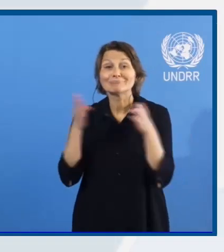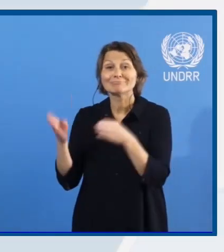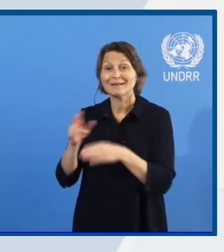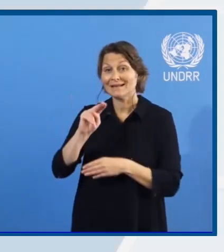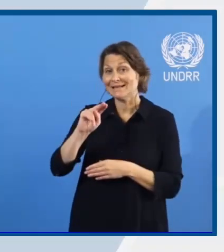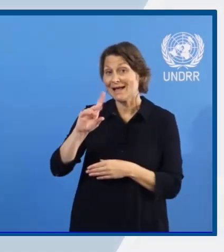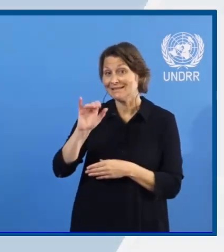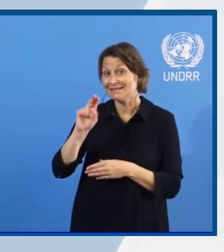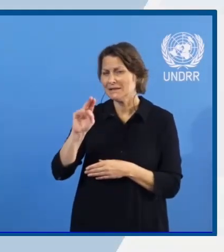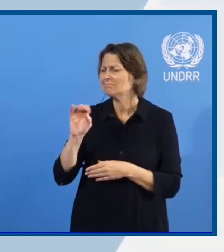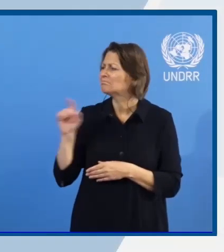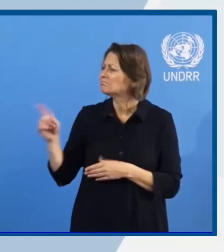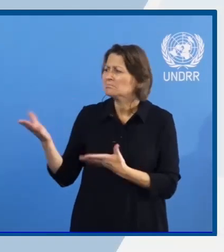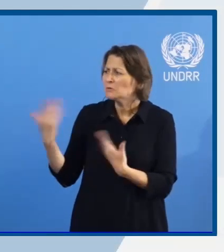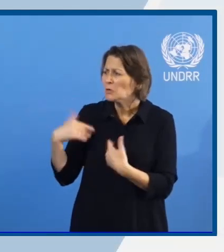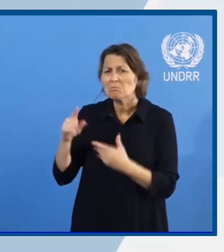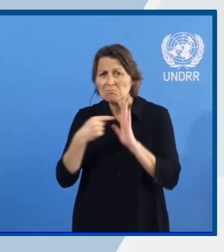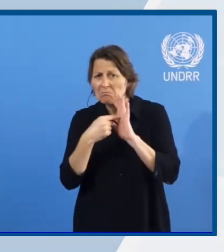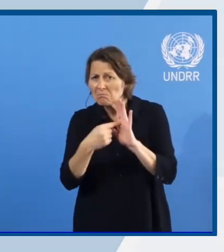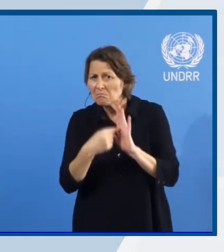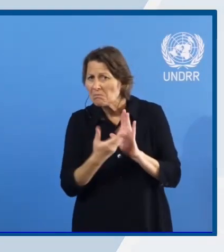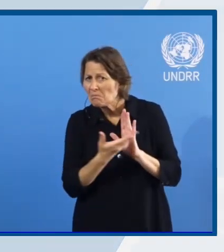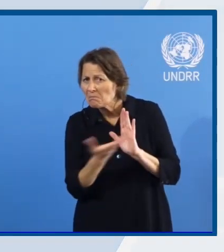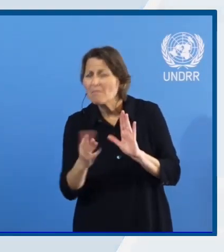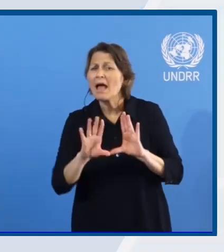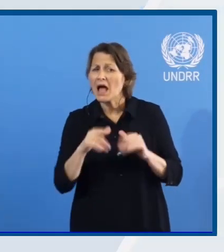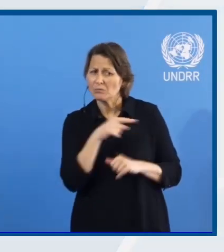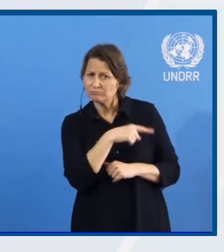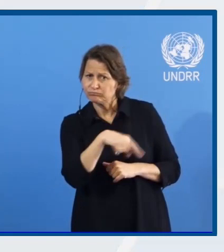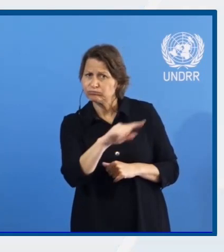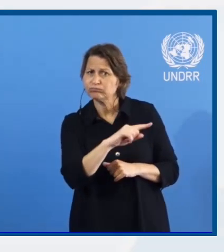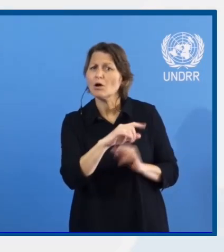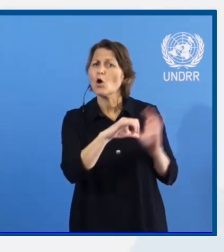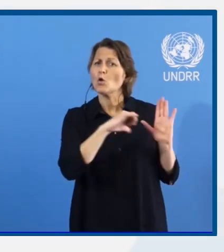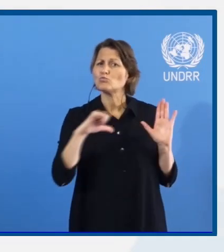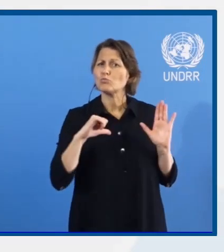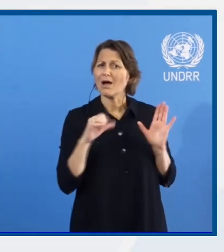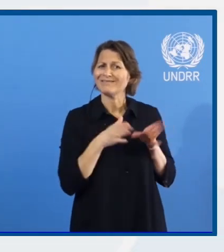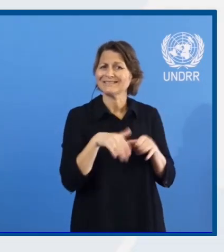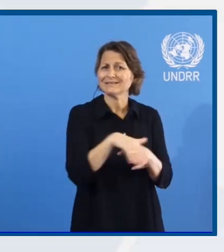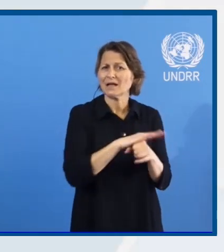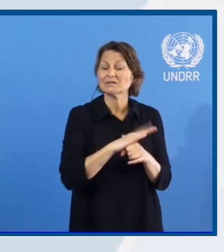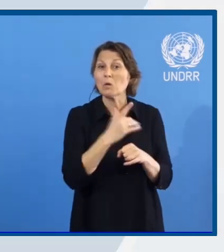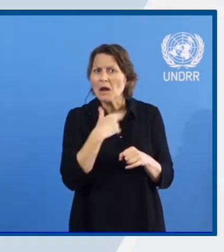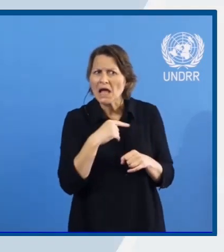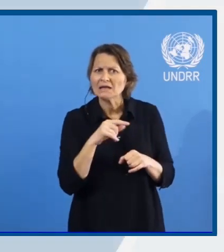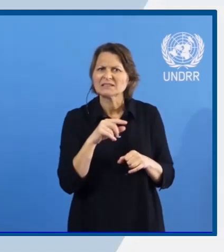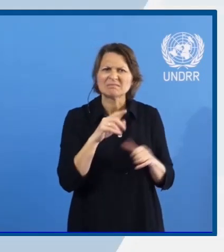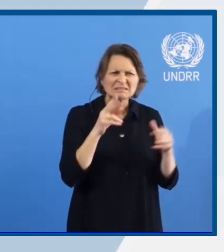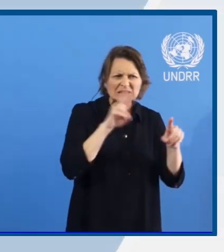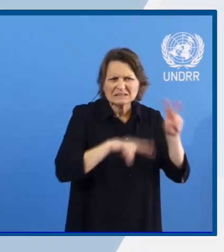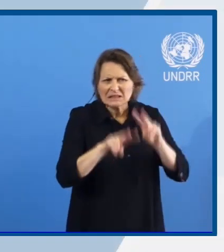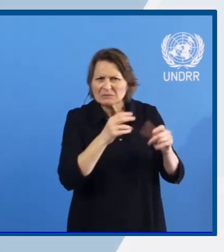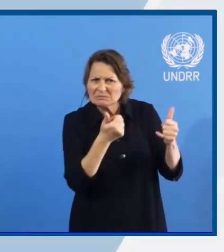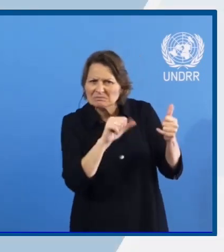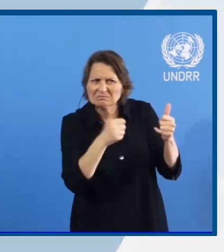some successful examples of how we can bring the private sector on board to risk investments, and what are some incentives that can be provided to interested private